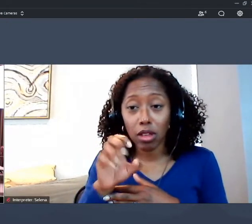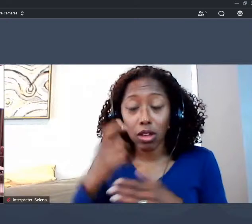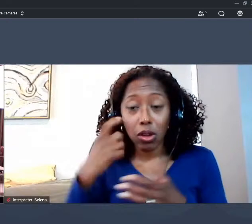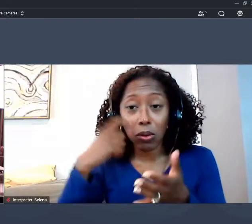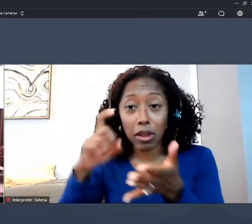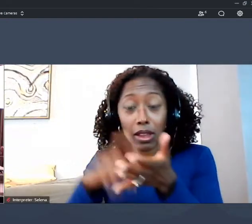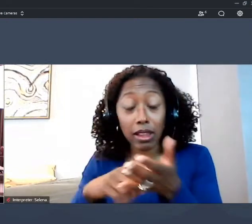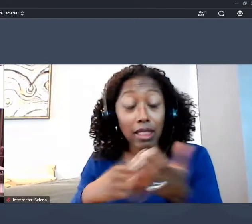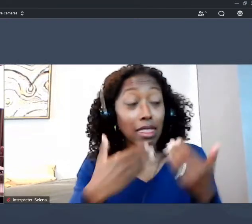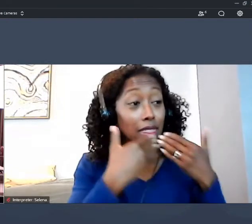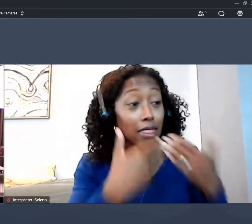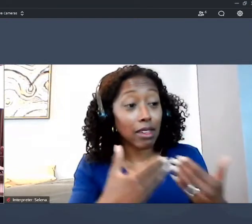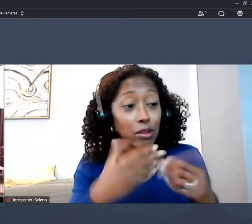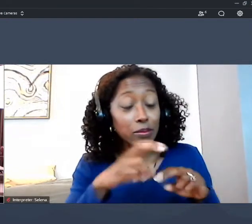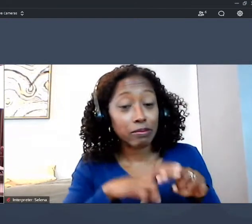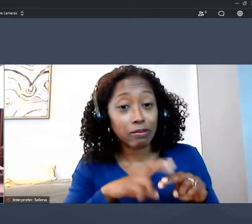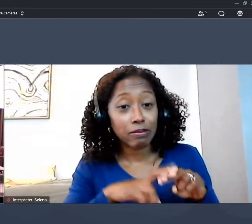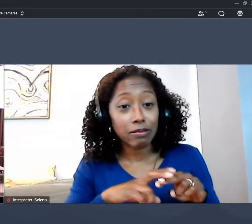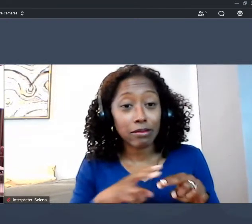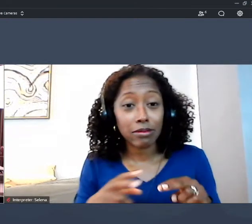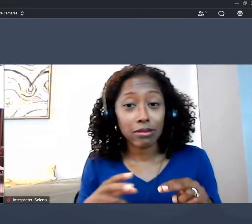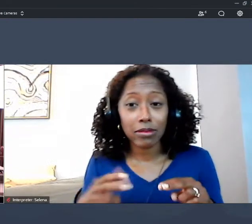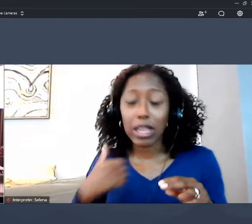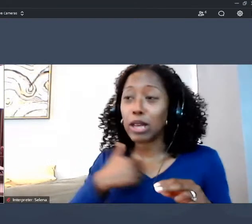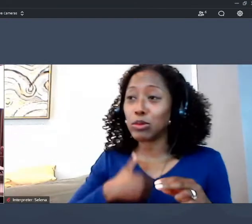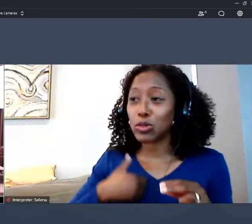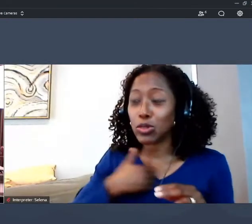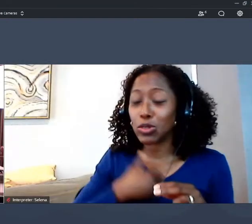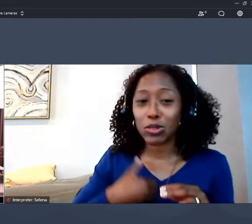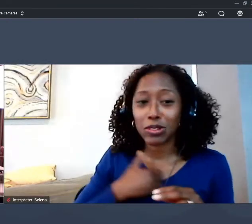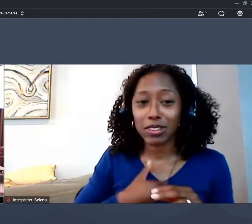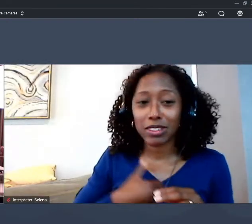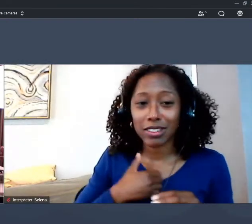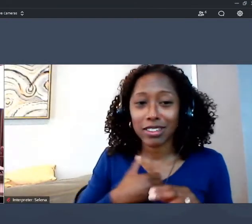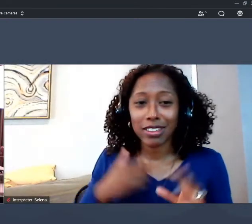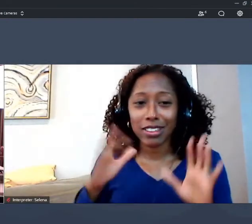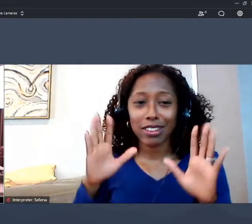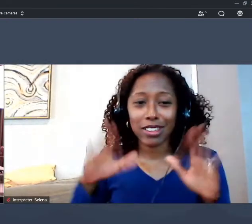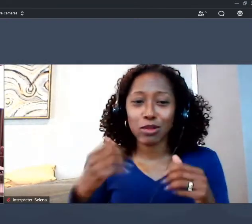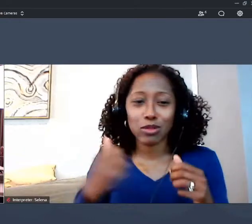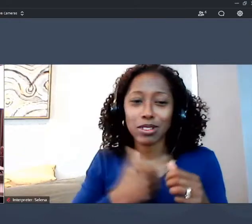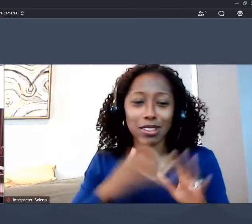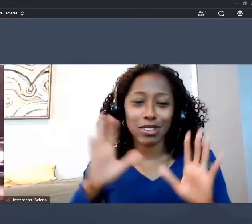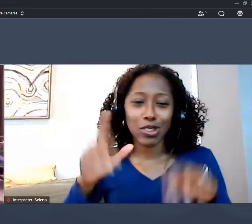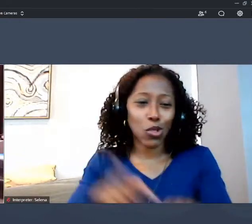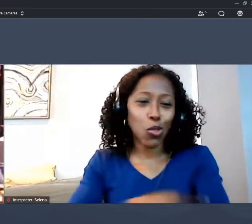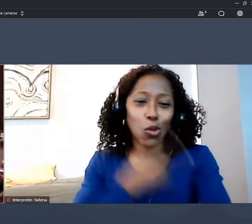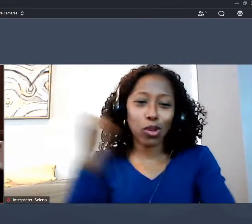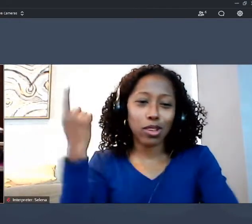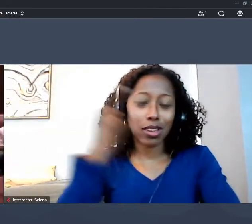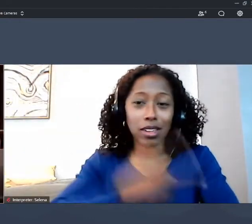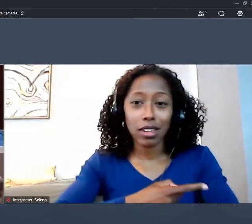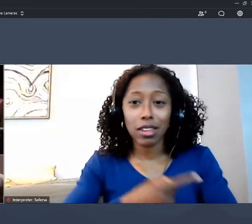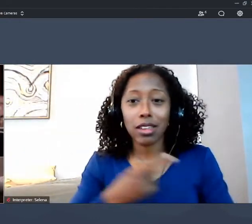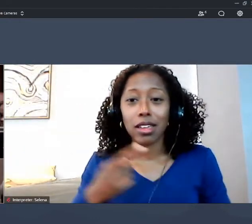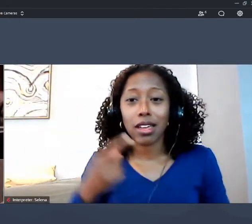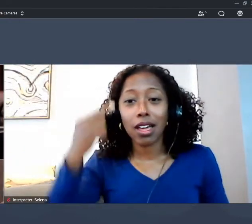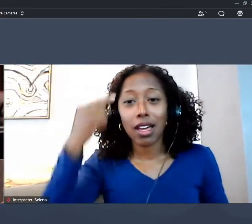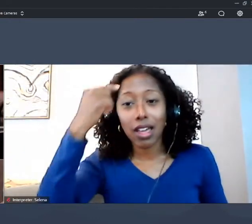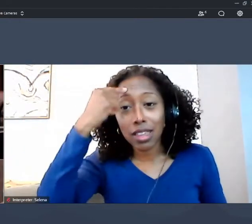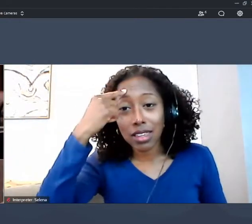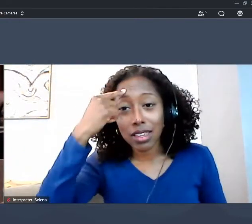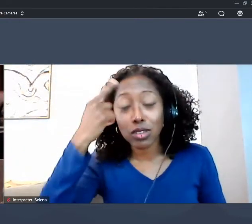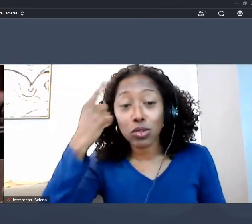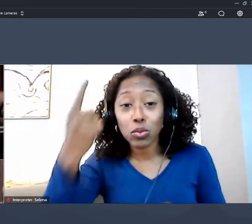Chair. Did that sound that way? I'm sorry, man. It's been a long day. But I think there's one thing that I agree with